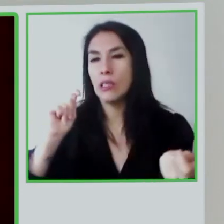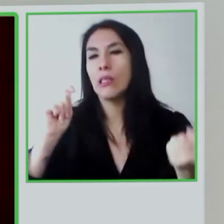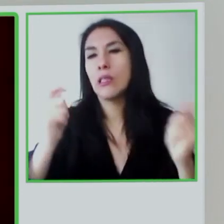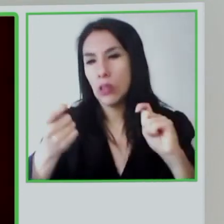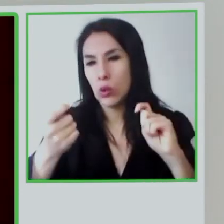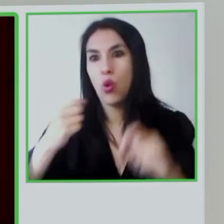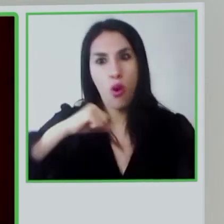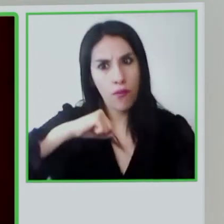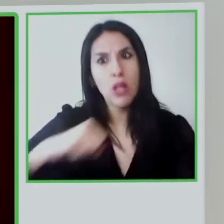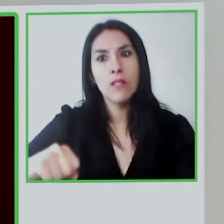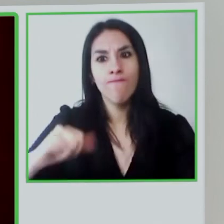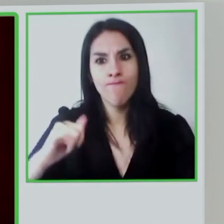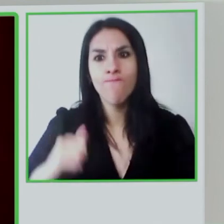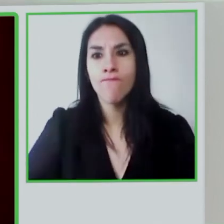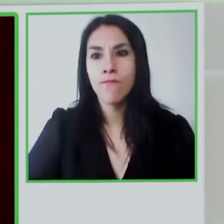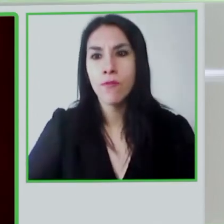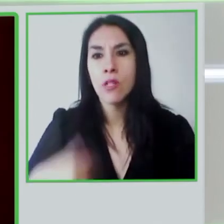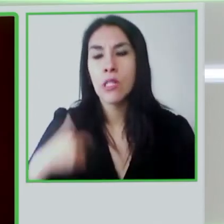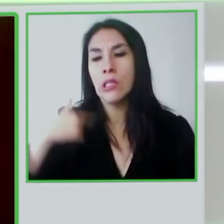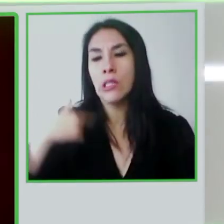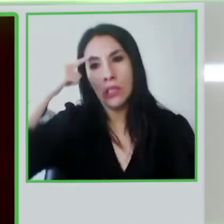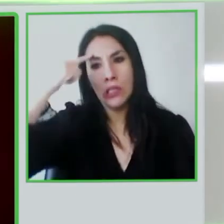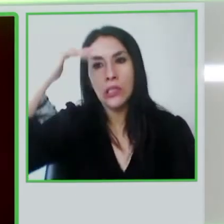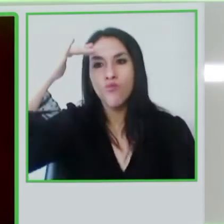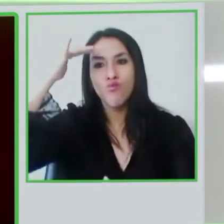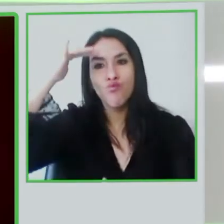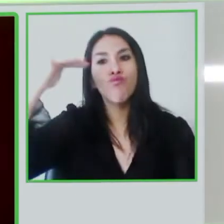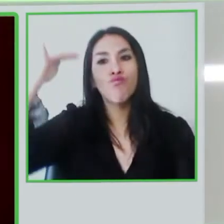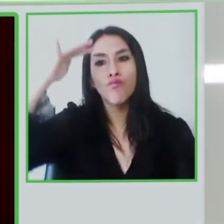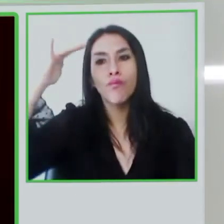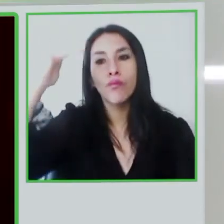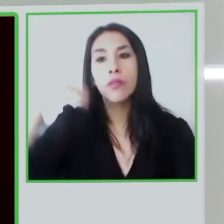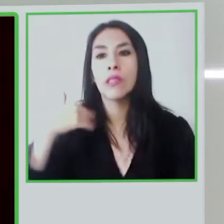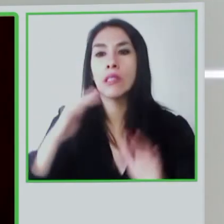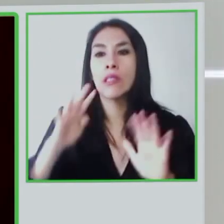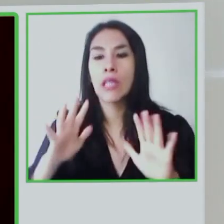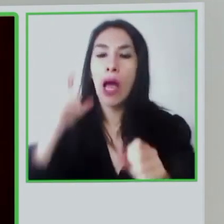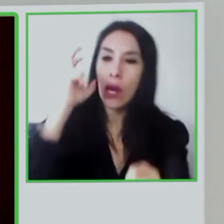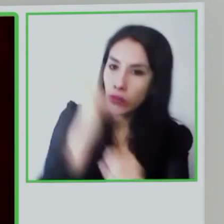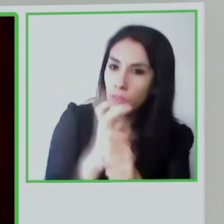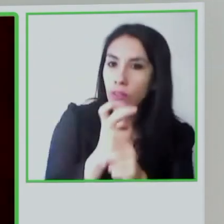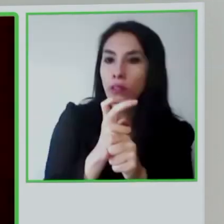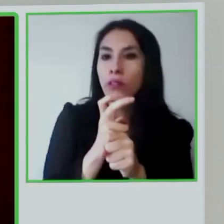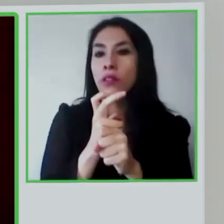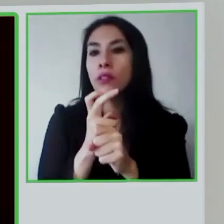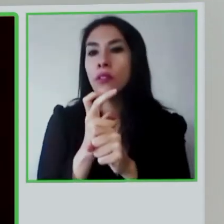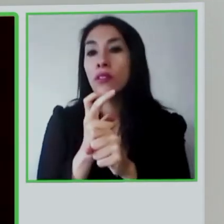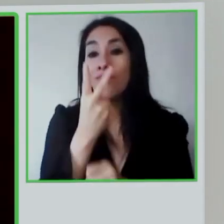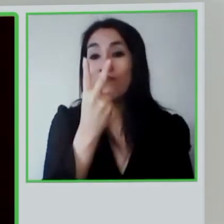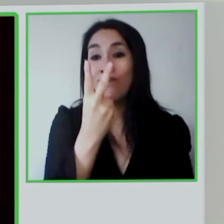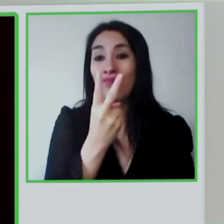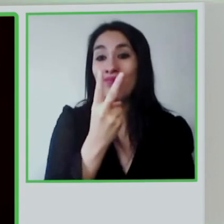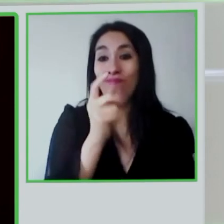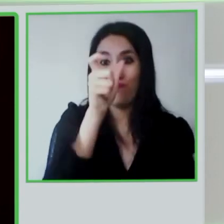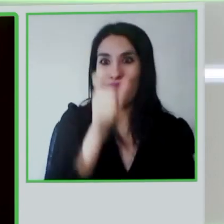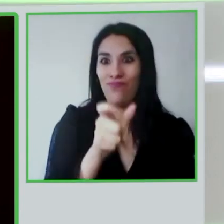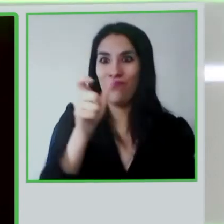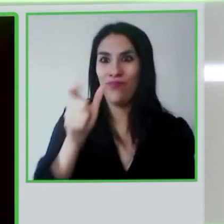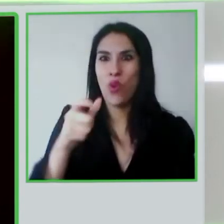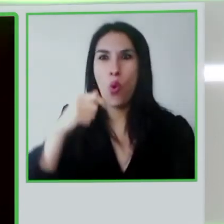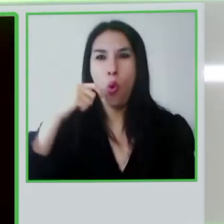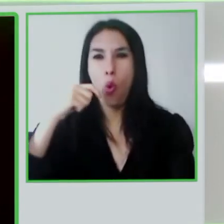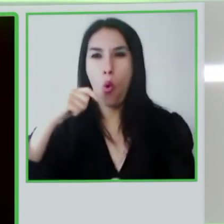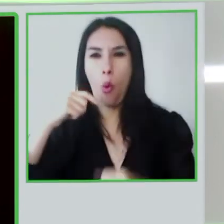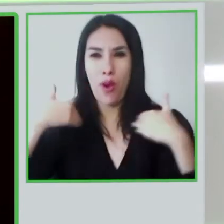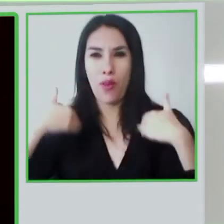because of economic reasons and ethic reasons. So the central idea is to adapt to human nature. As you see, different